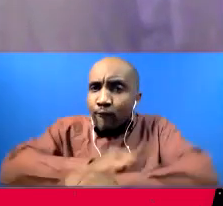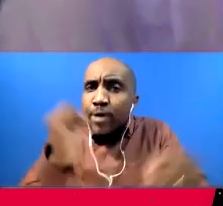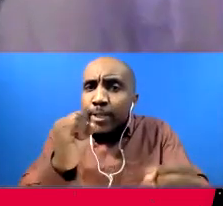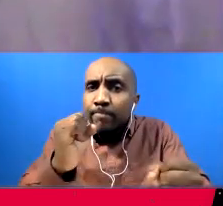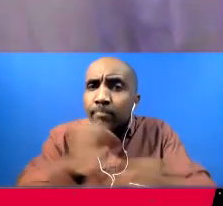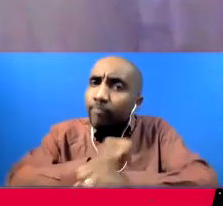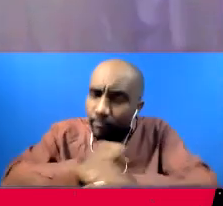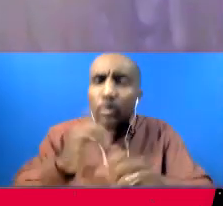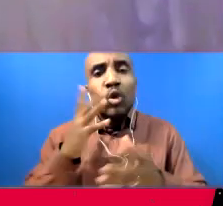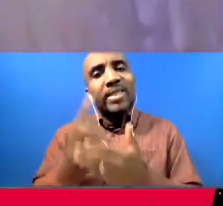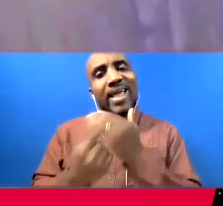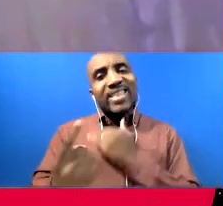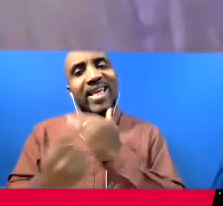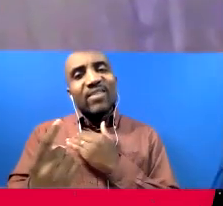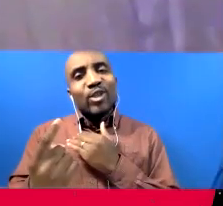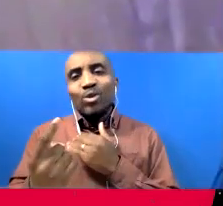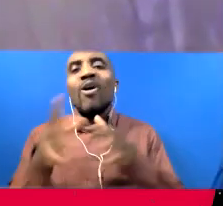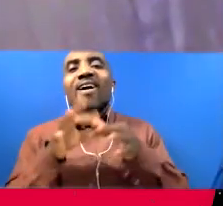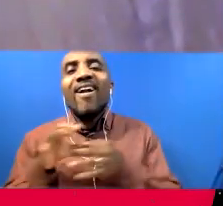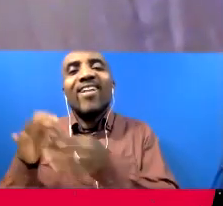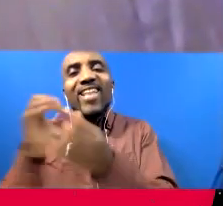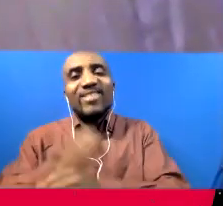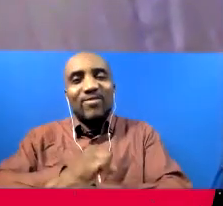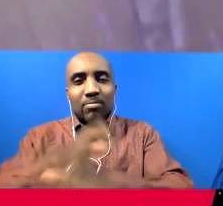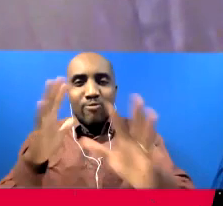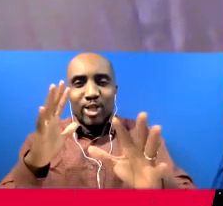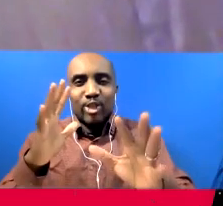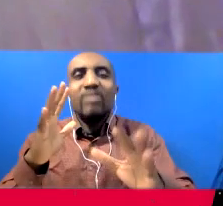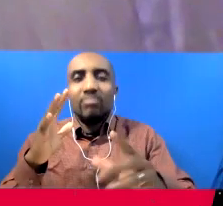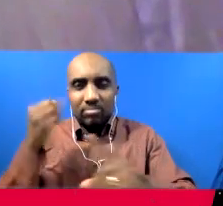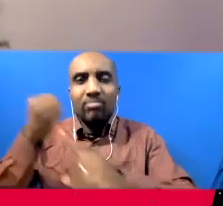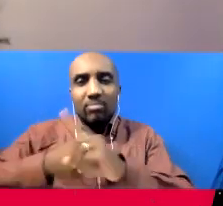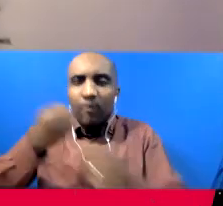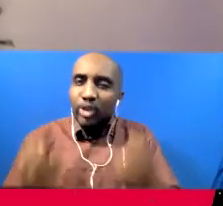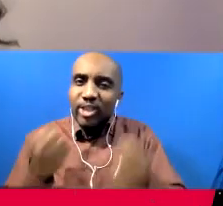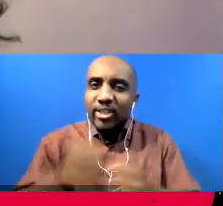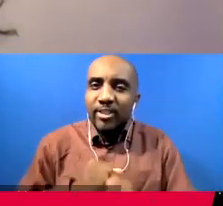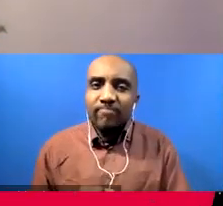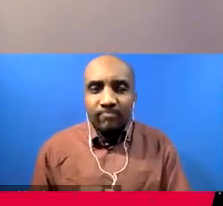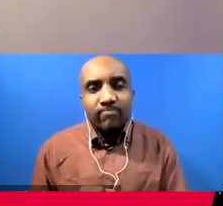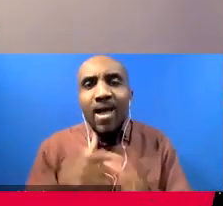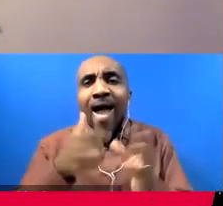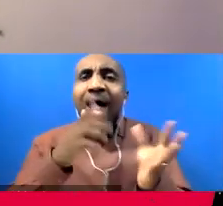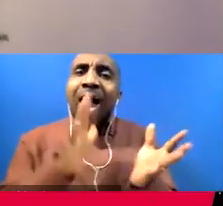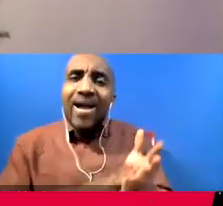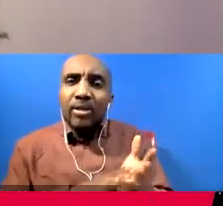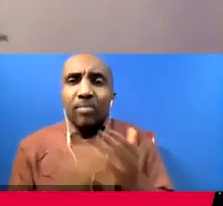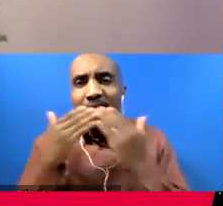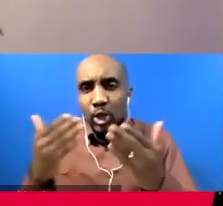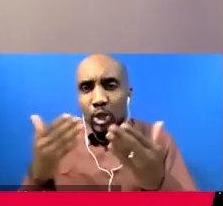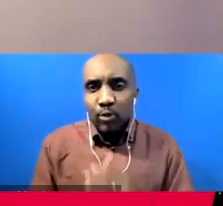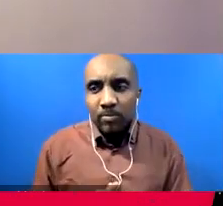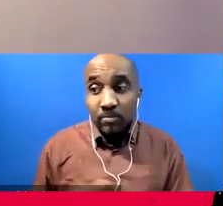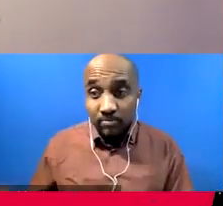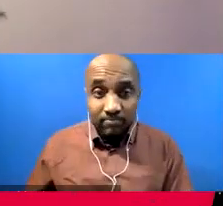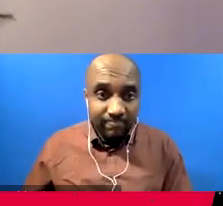our individual liberation, but for our collective liberation too. Thank you so much, Adam. That was a